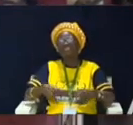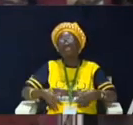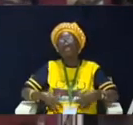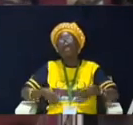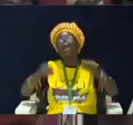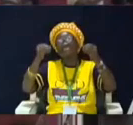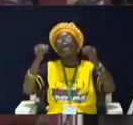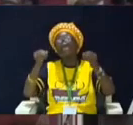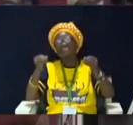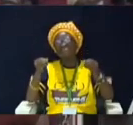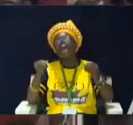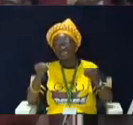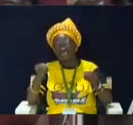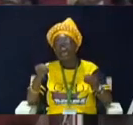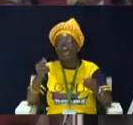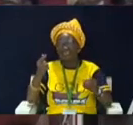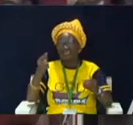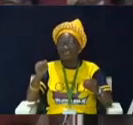like a volcano,